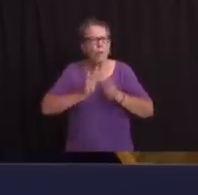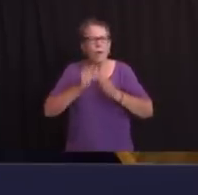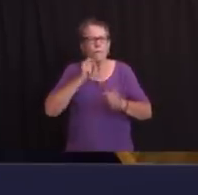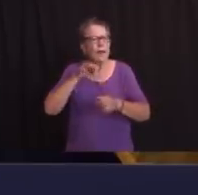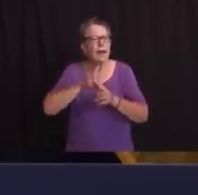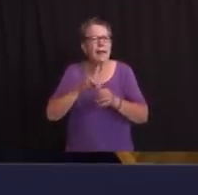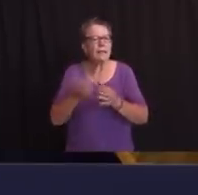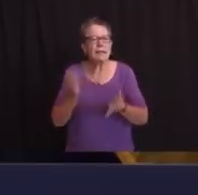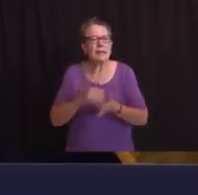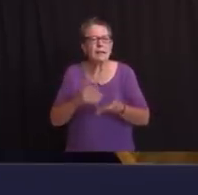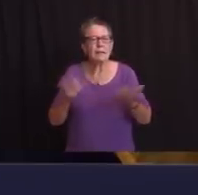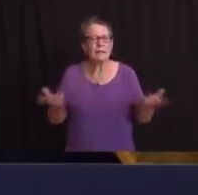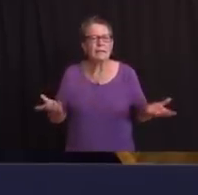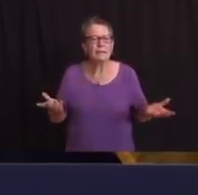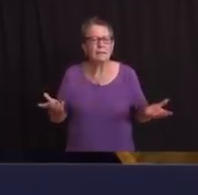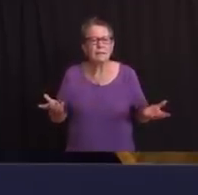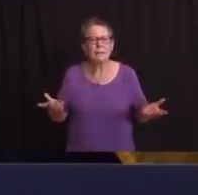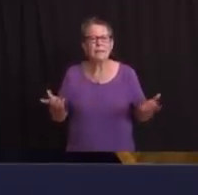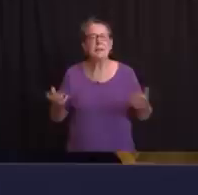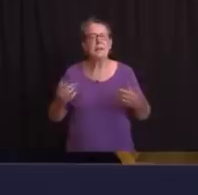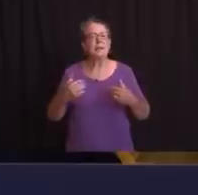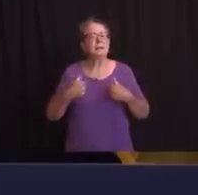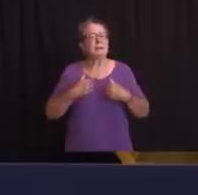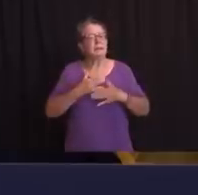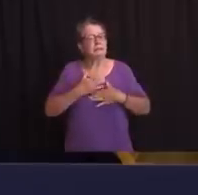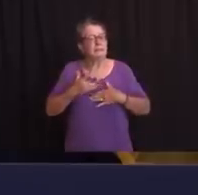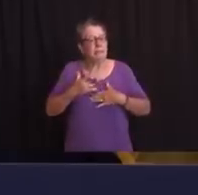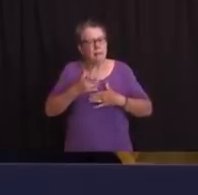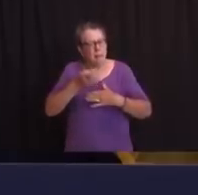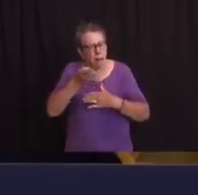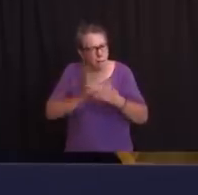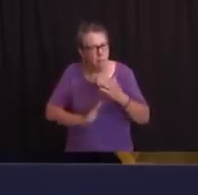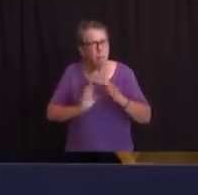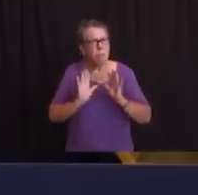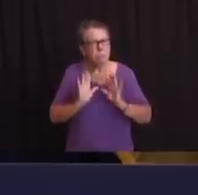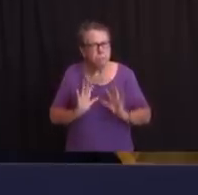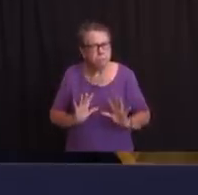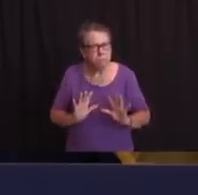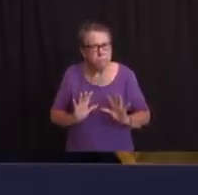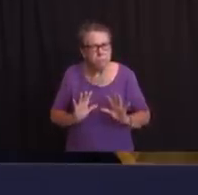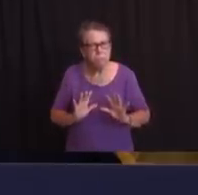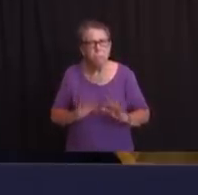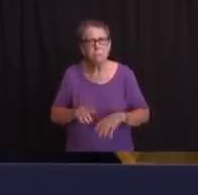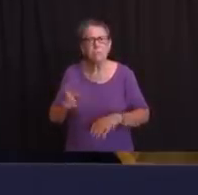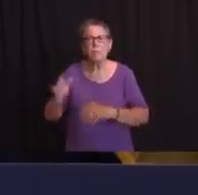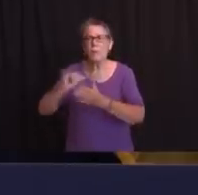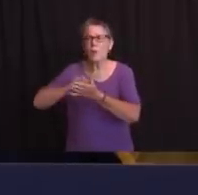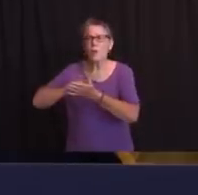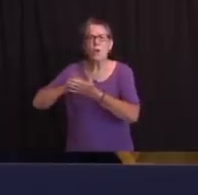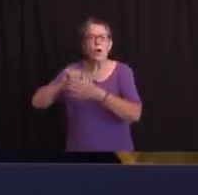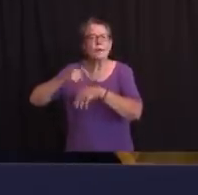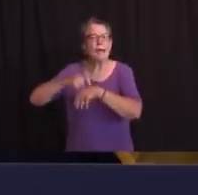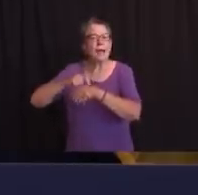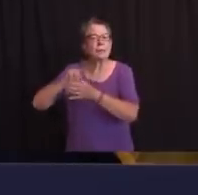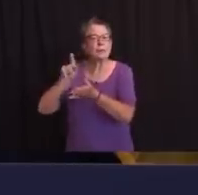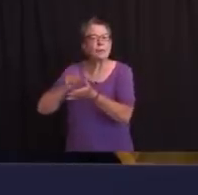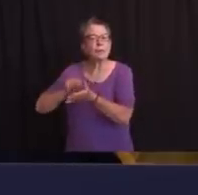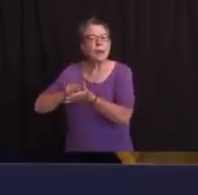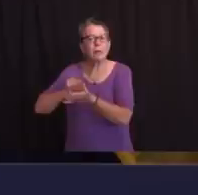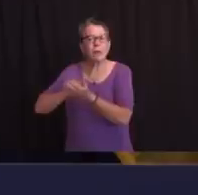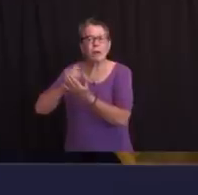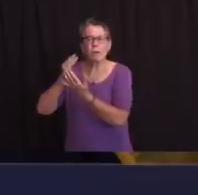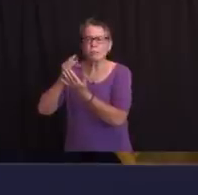piece I referred to earlier. I think it was David Leonhardt in the New York Times, to the best of my recollection, just listed about 10